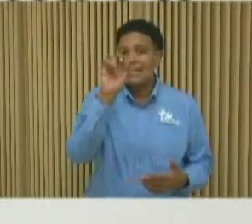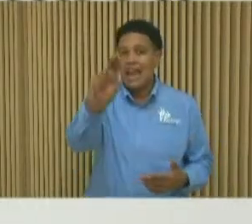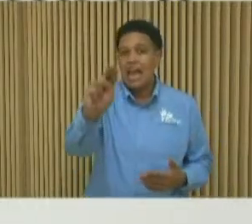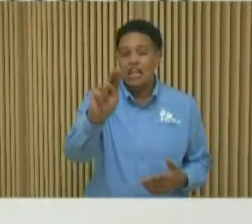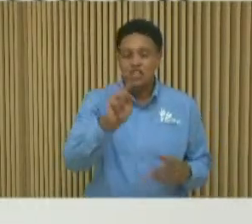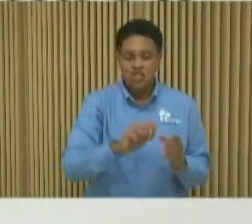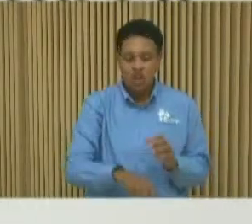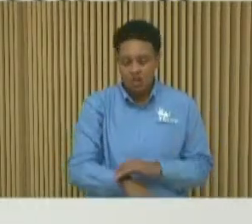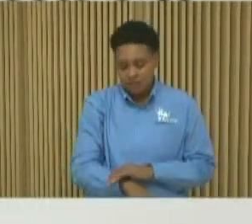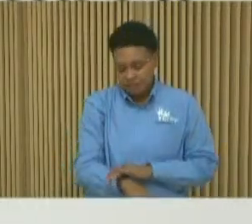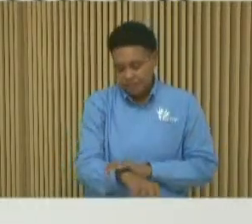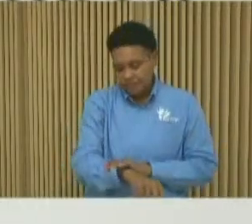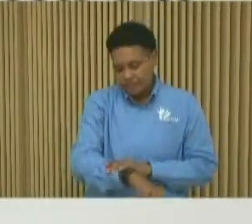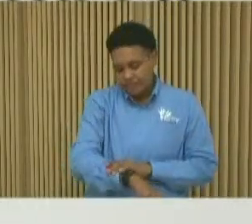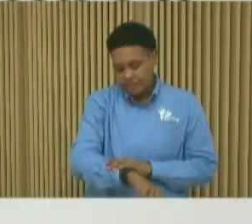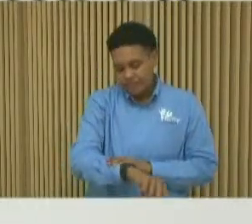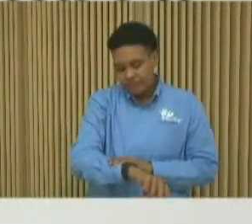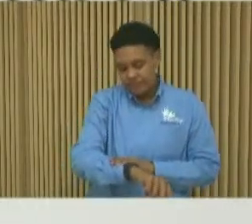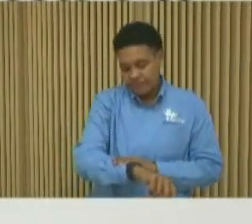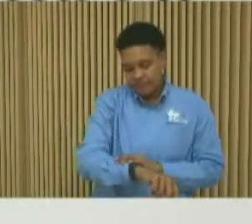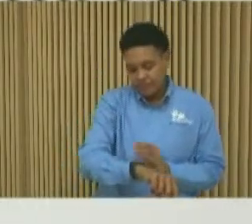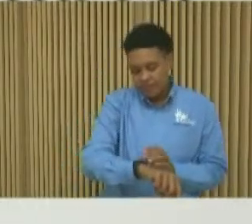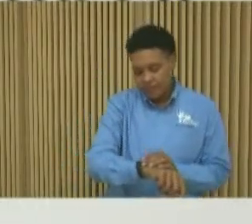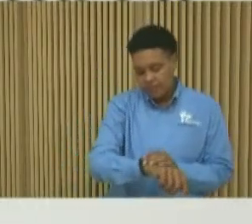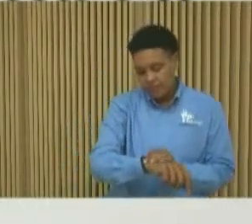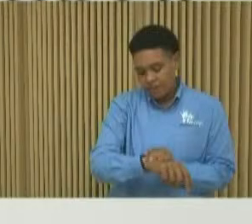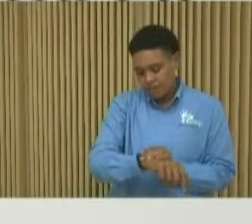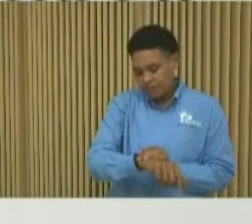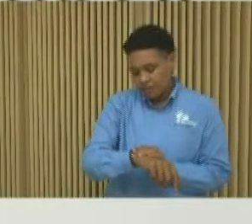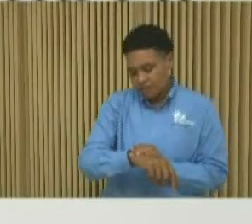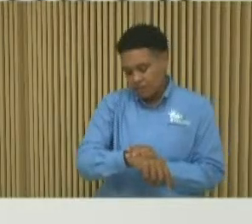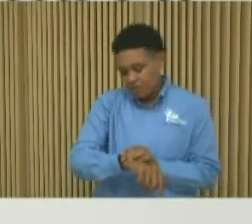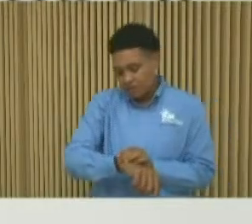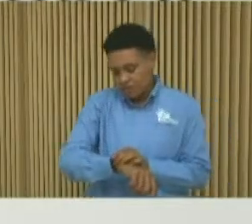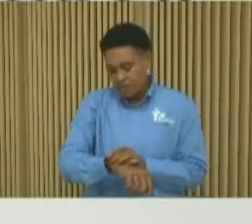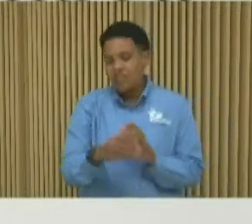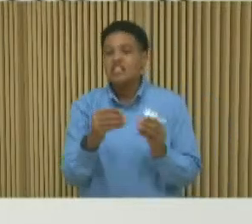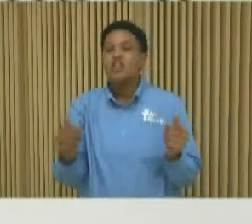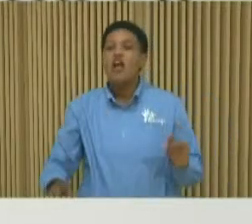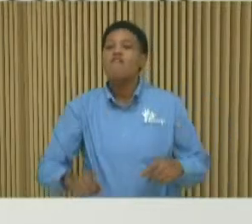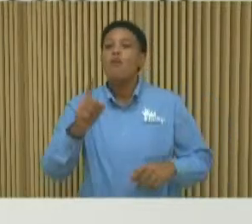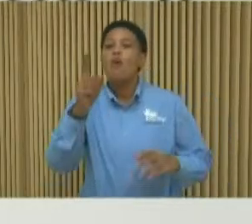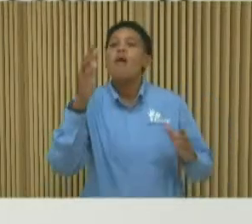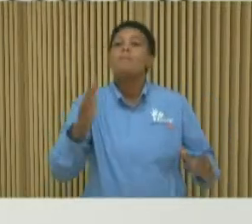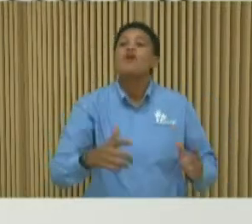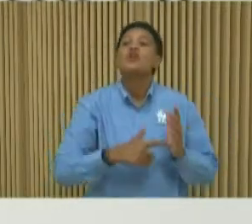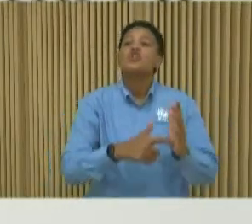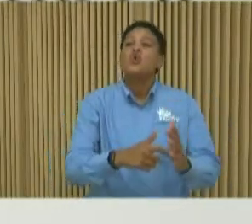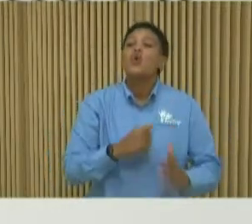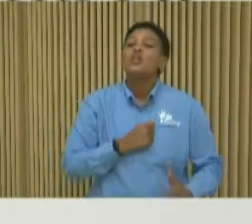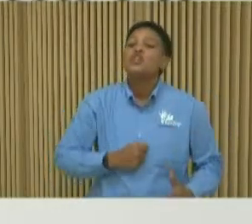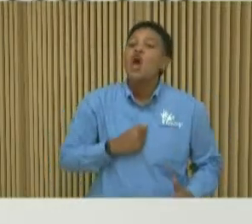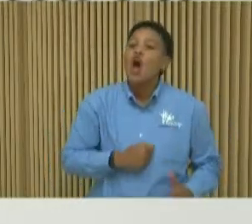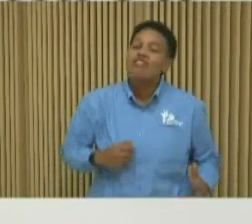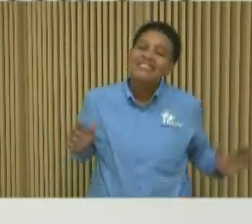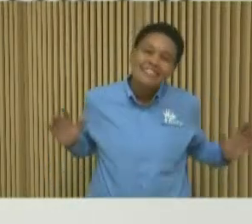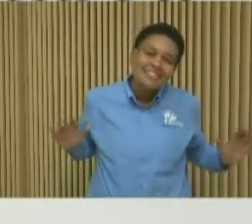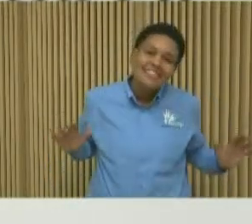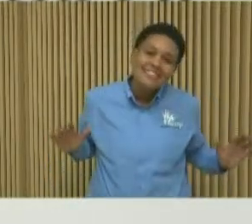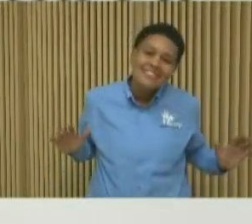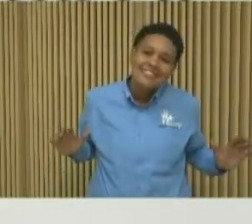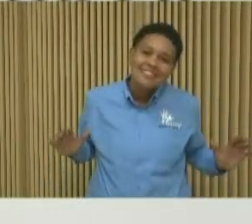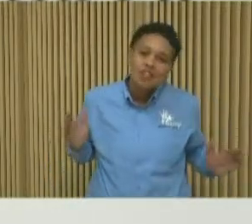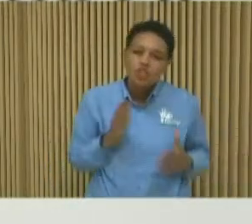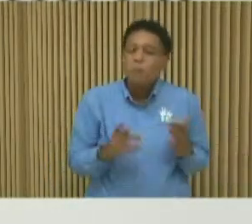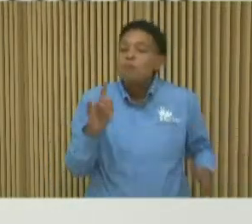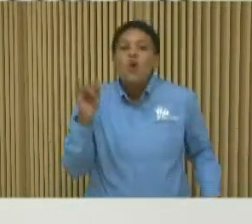is settled on just one person showing remorse and apologizing. And that's it. And